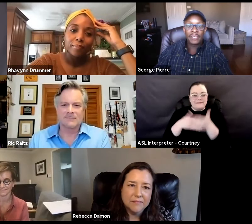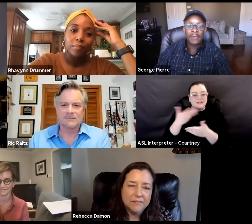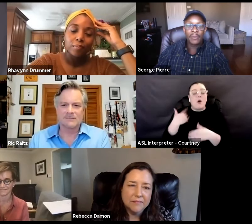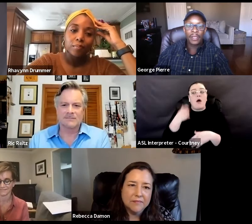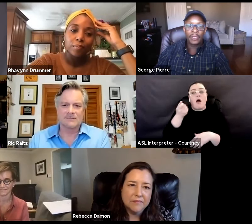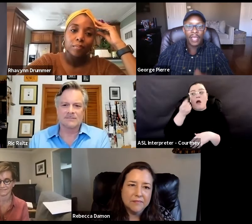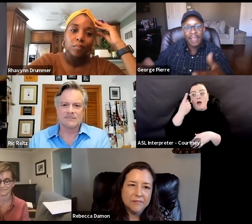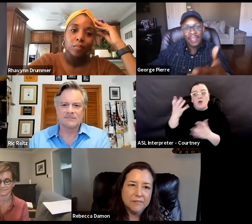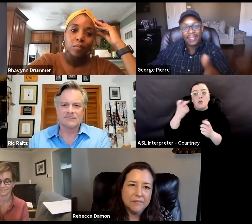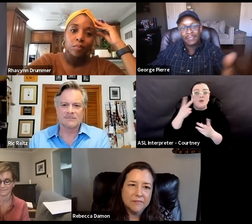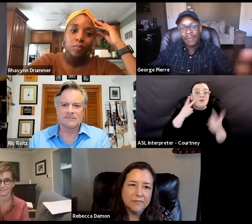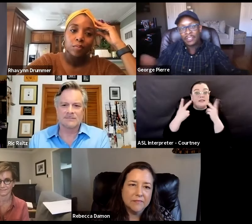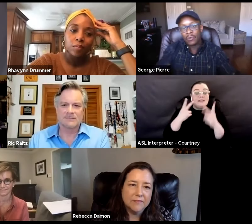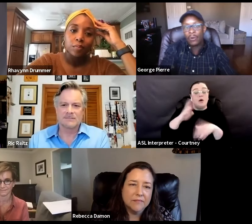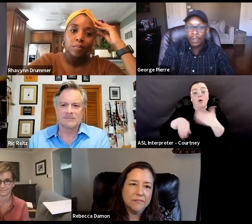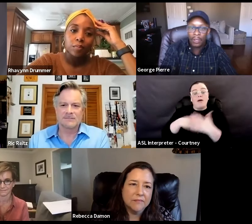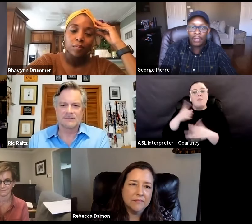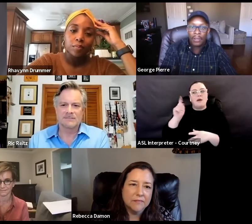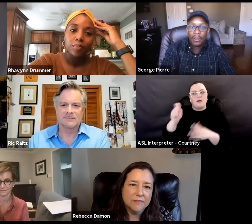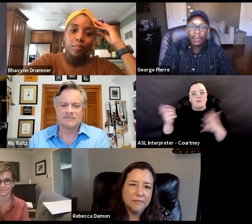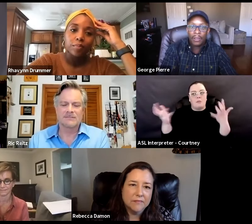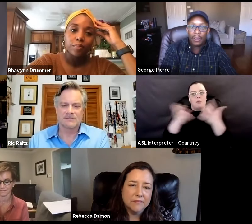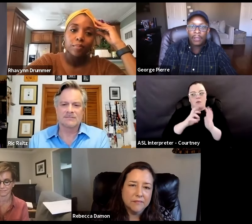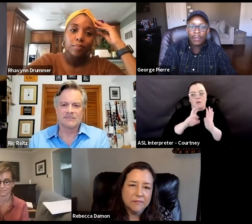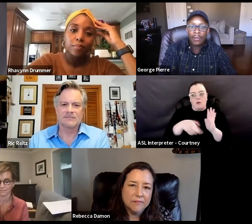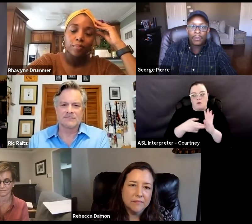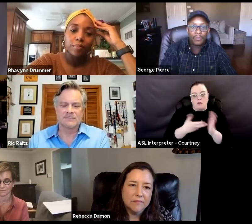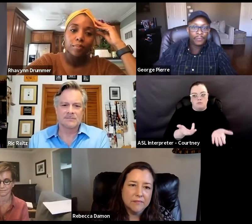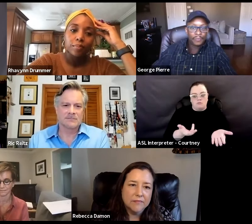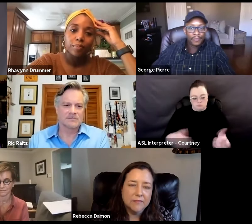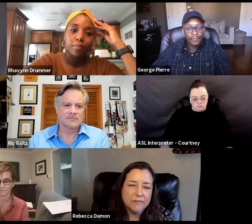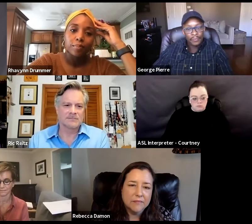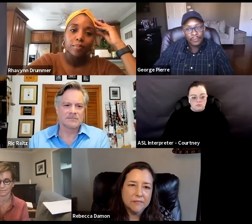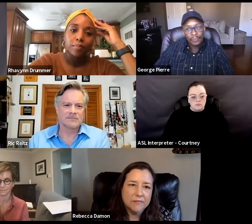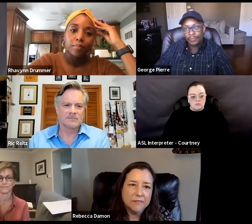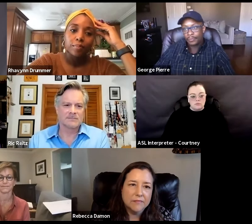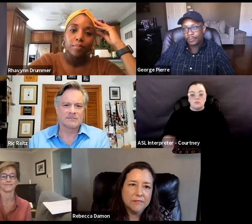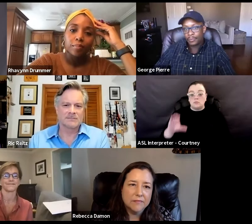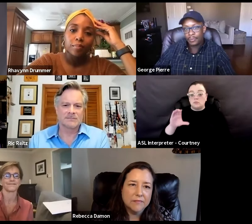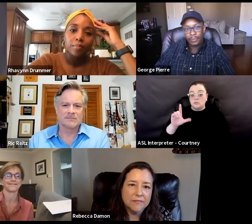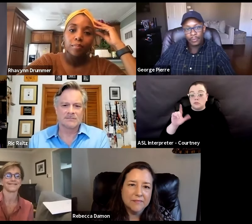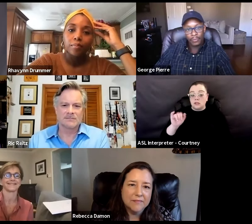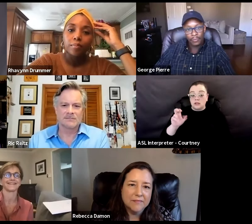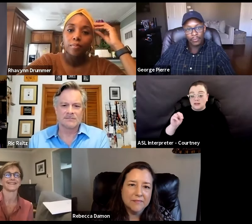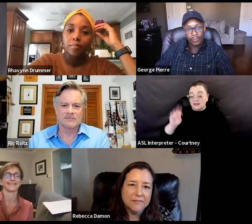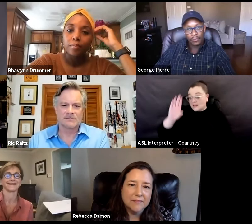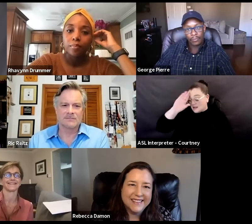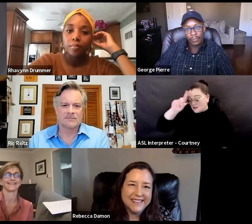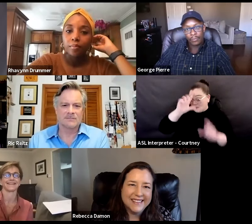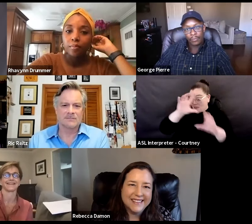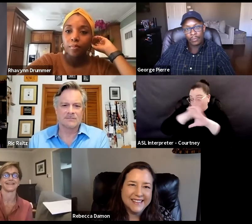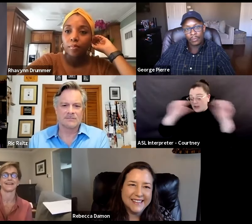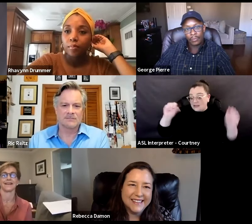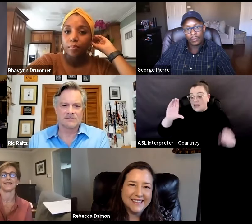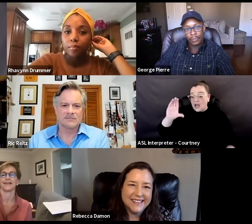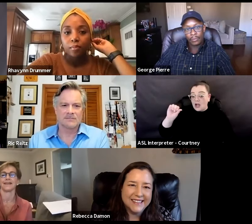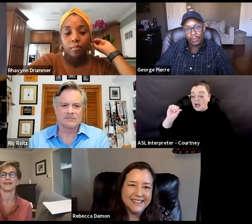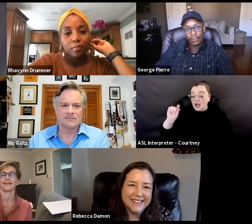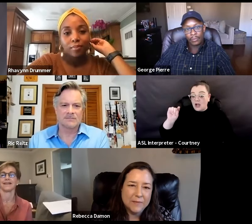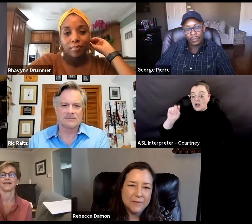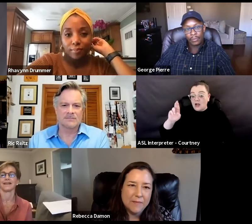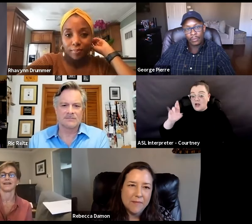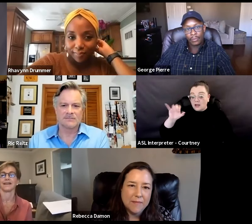people to be seen, but they have to at least match the role. Thank you. President Carteris, Gabrielle, do we have any questions there